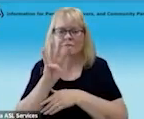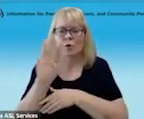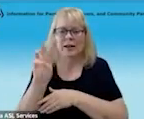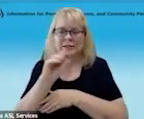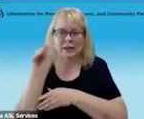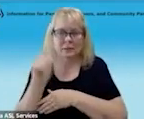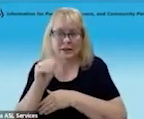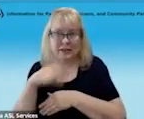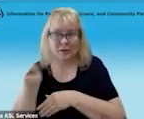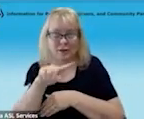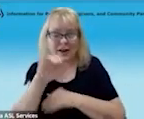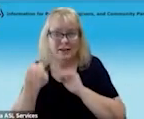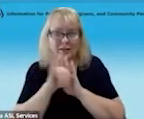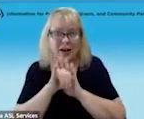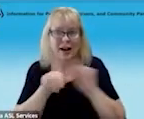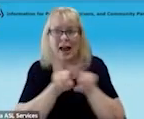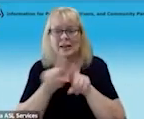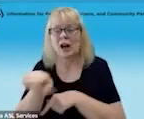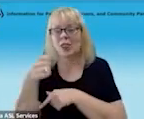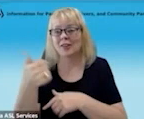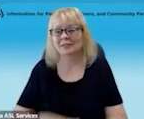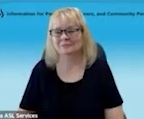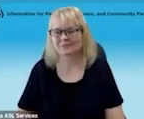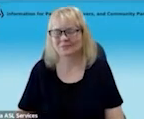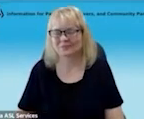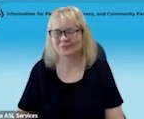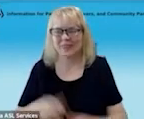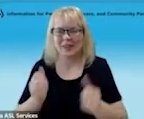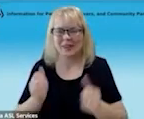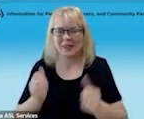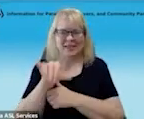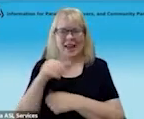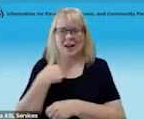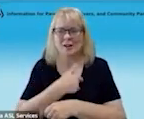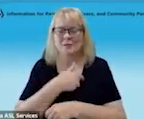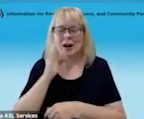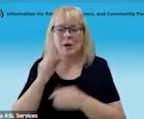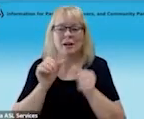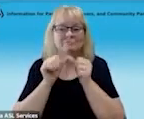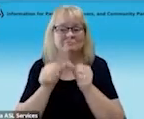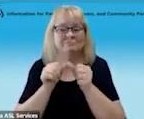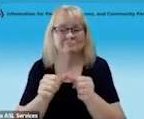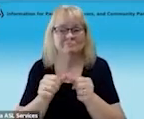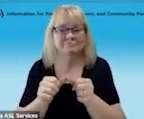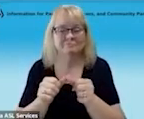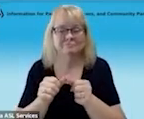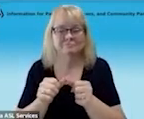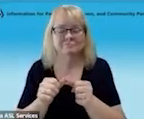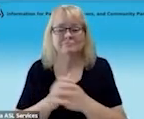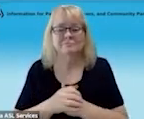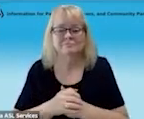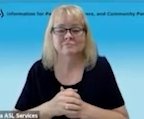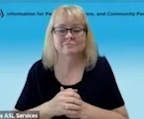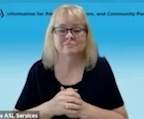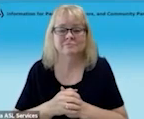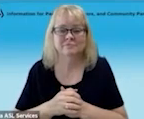differently next time. And 11% identifying as young adult, and